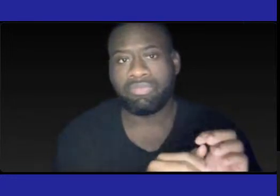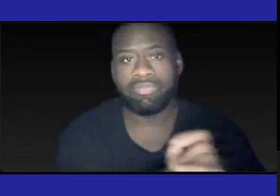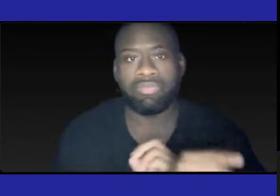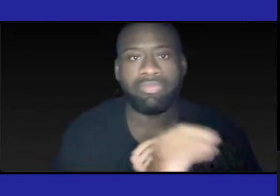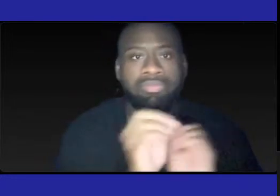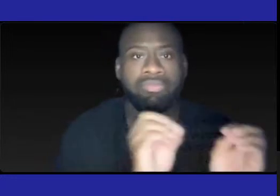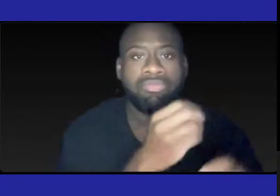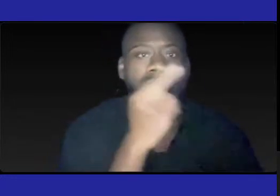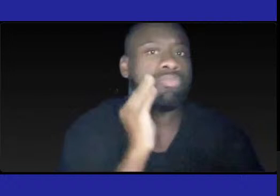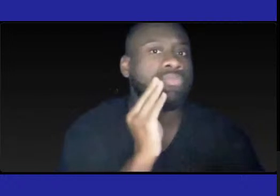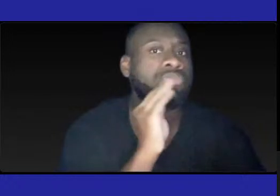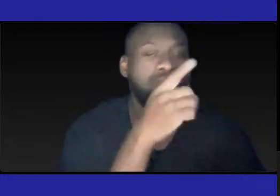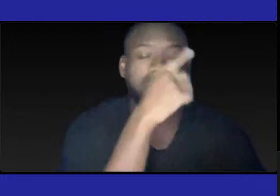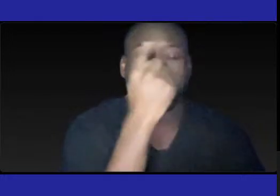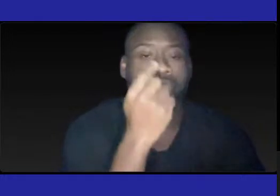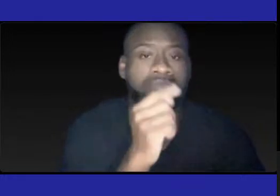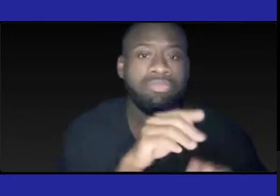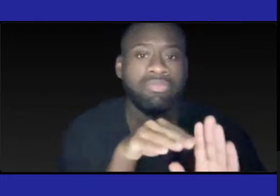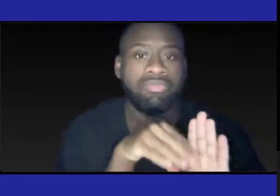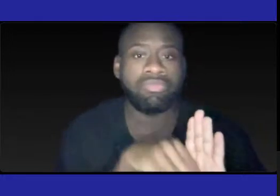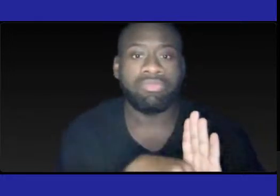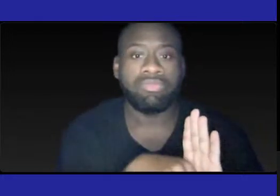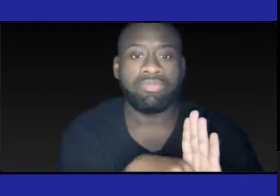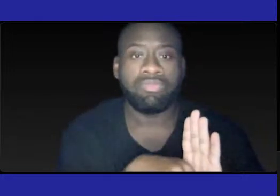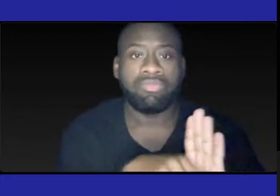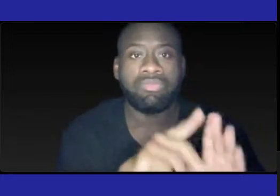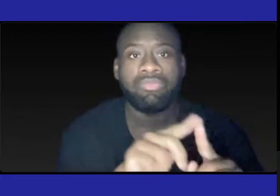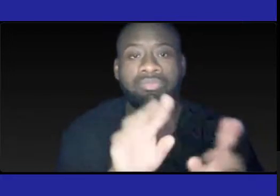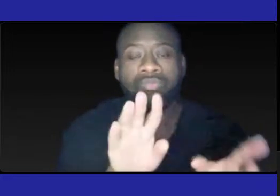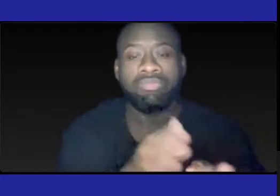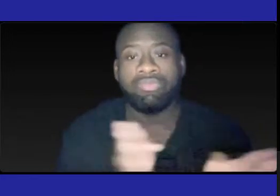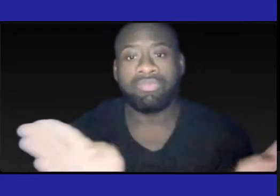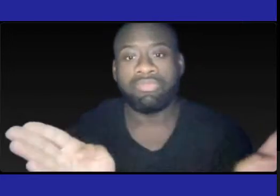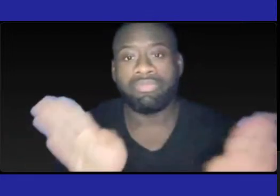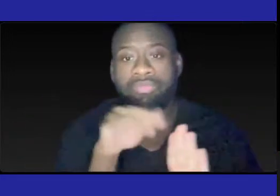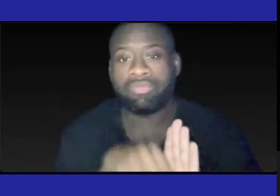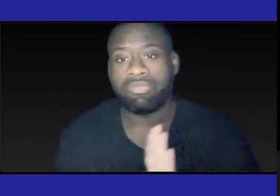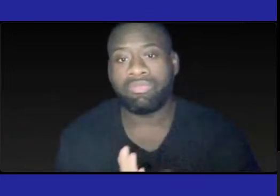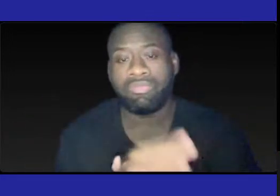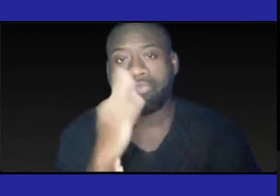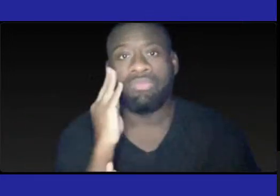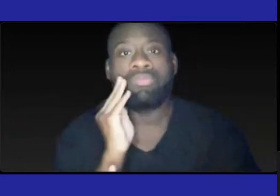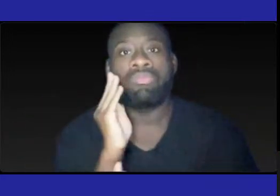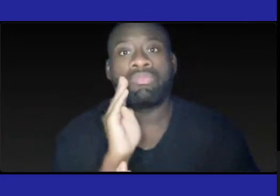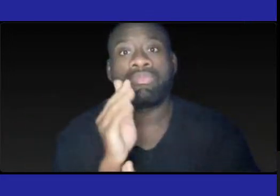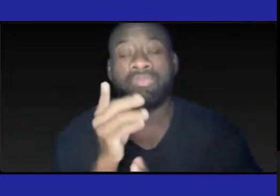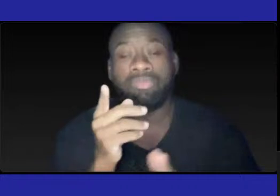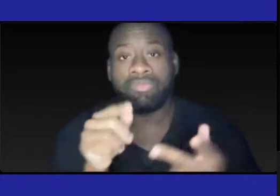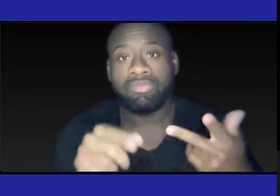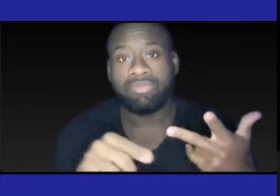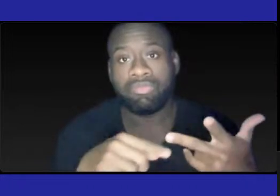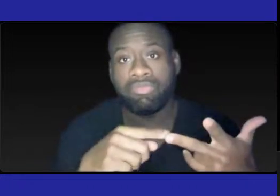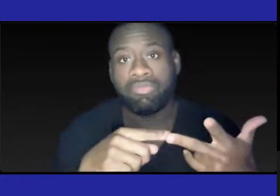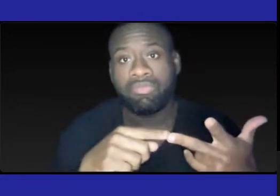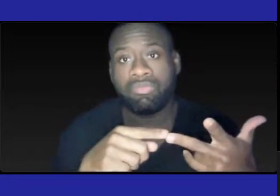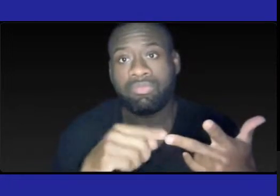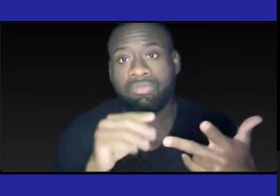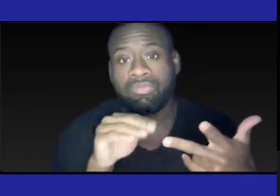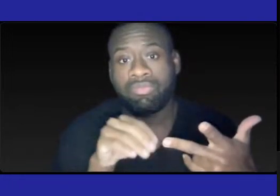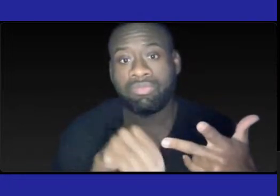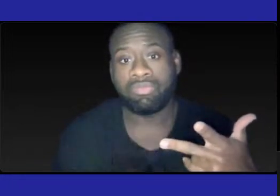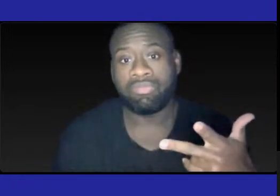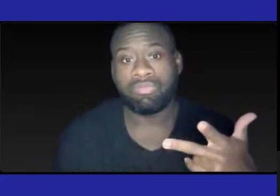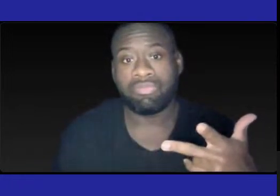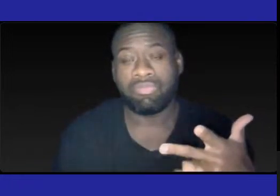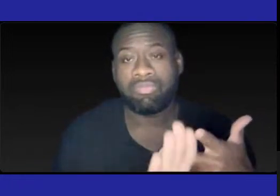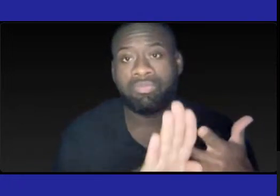to 52. Overall has gone down. Hispanics has actually, after having gone down to 14.1,